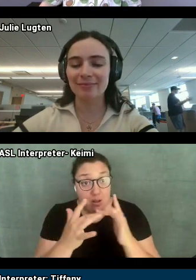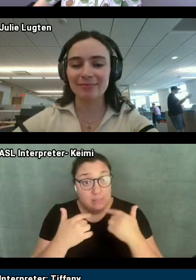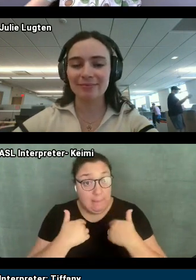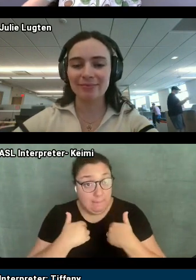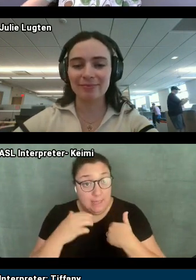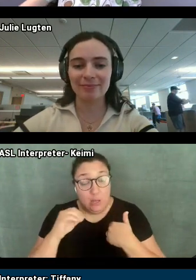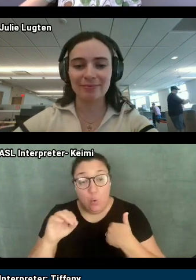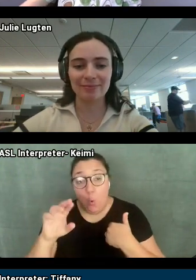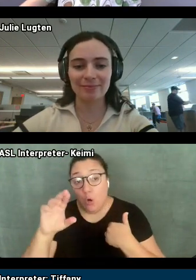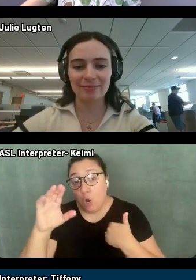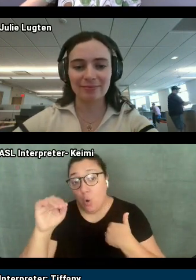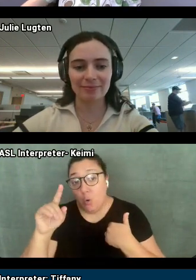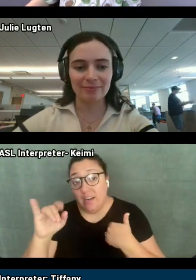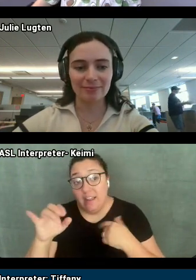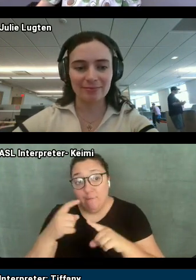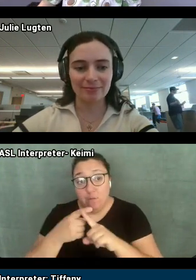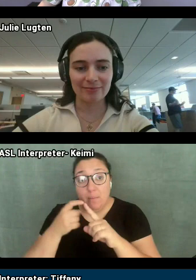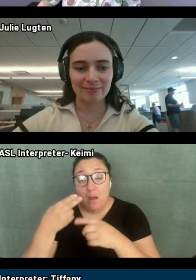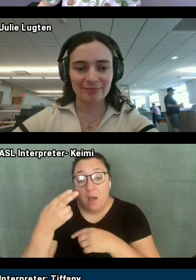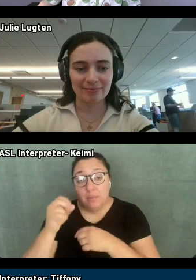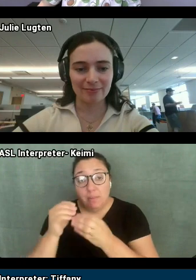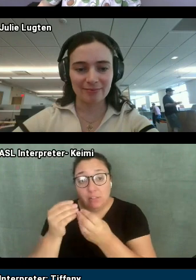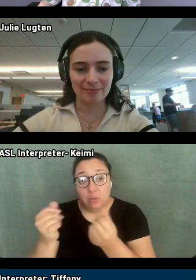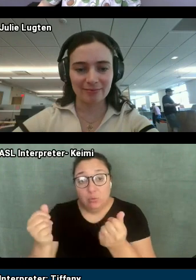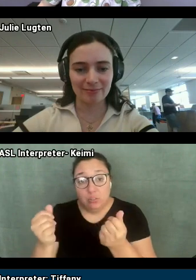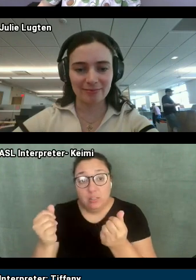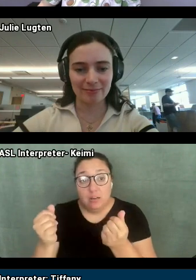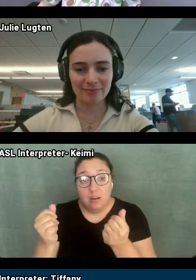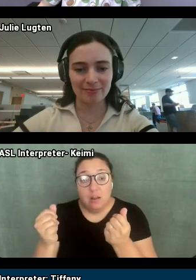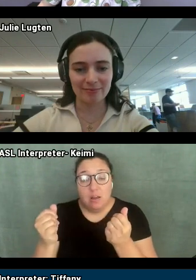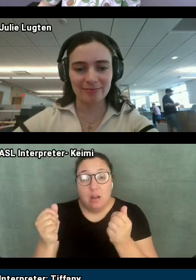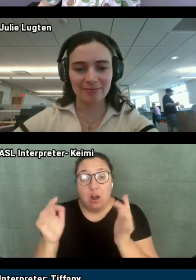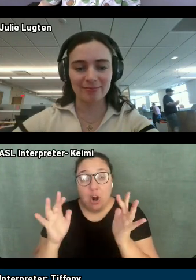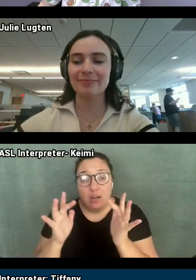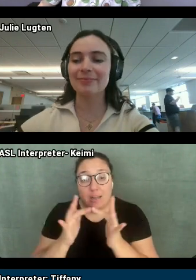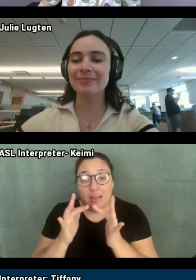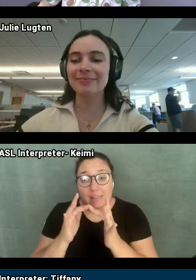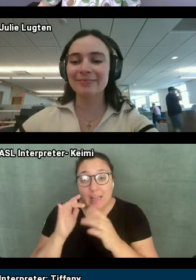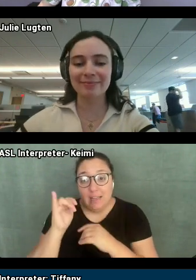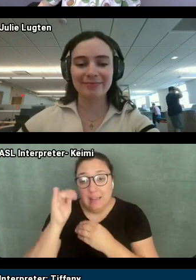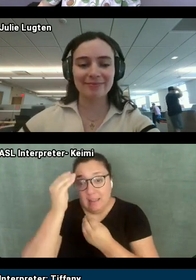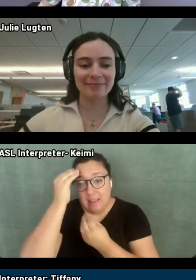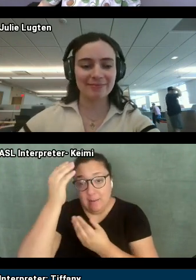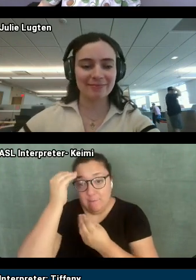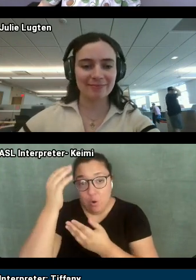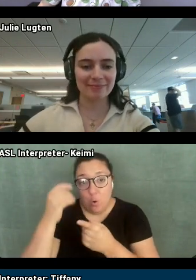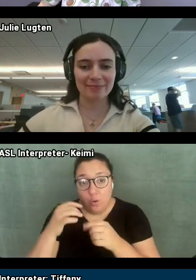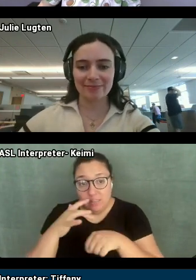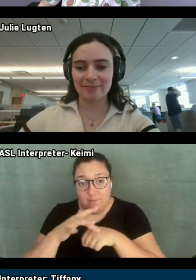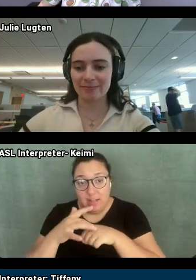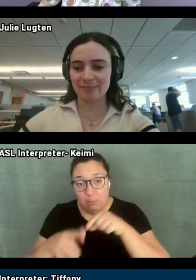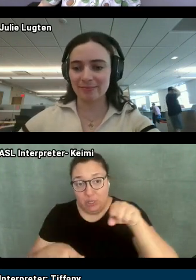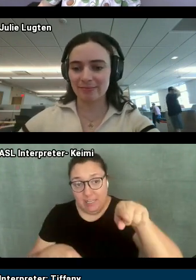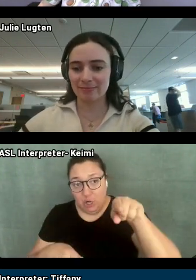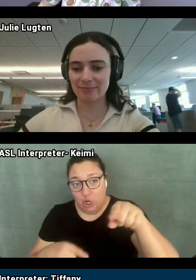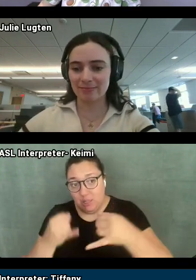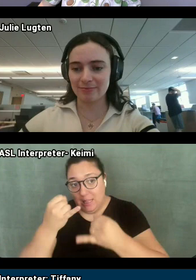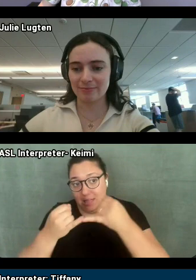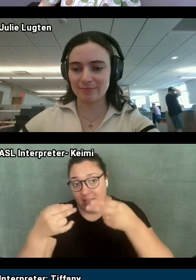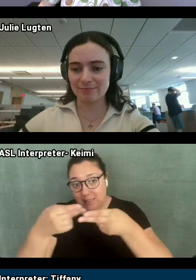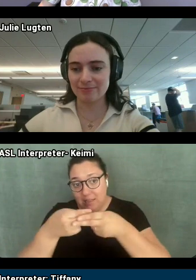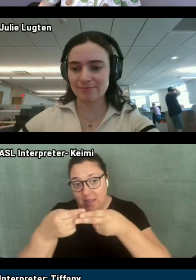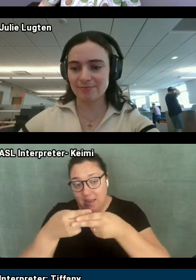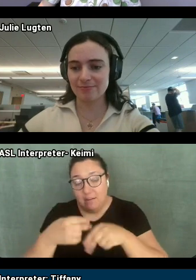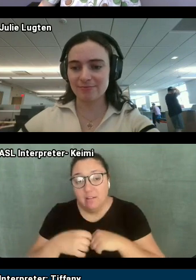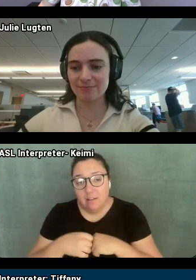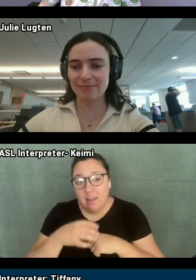from Hubcap Solutions, our contact info is available here on the last slide, and this slide